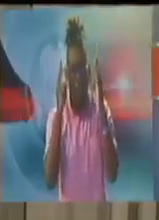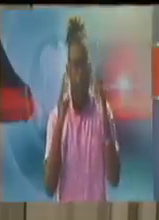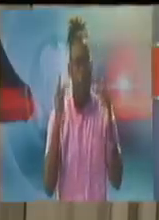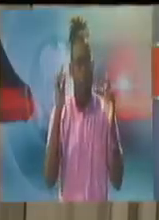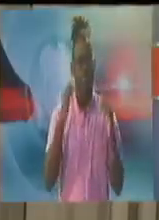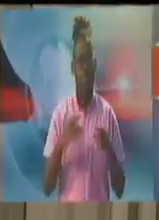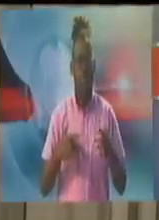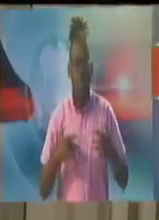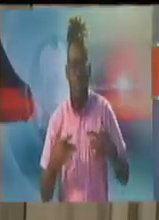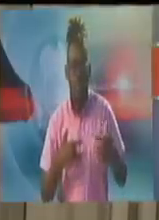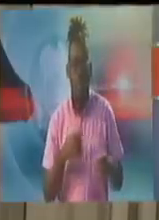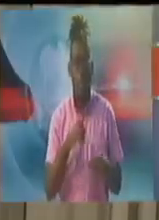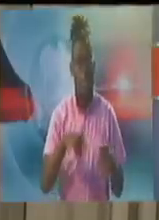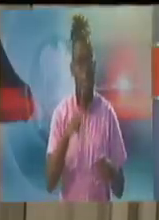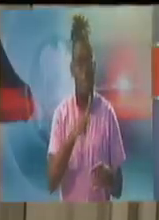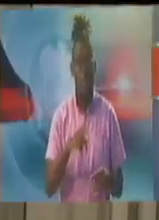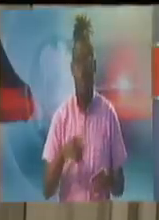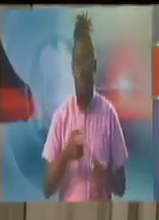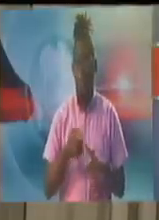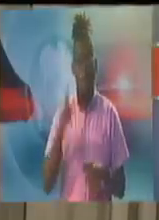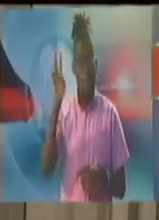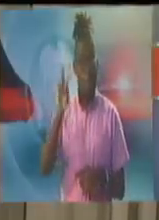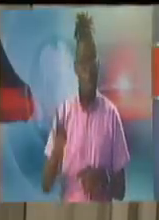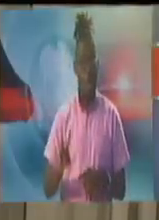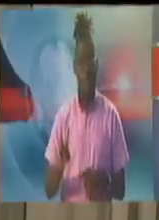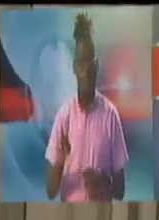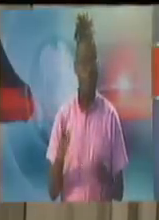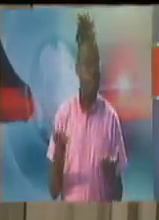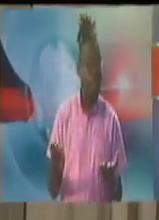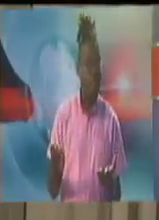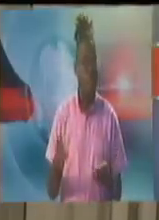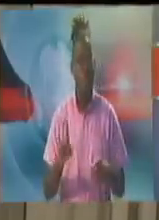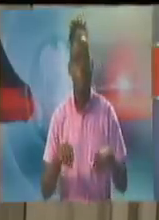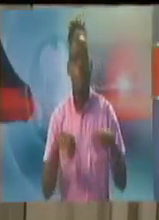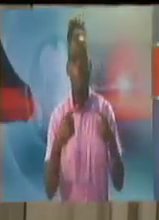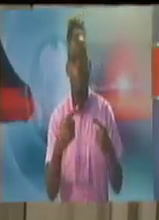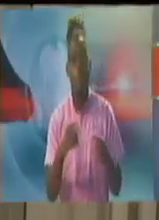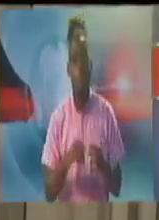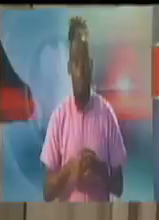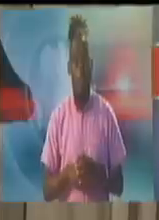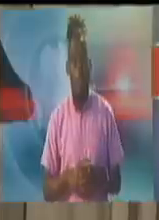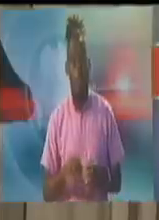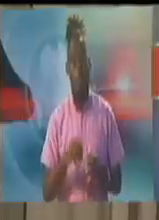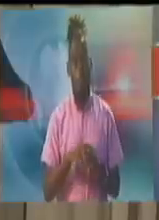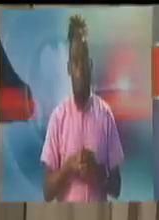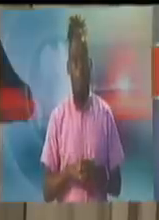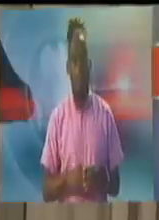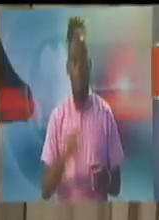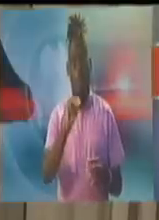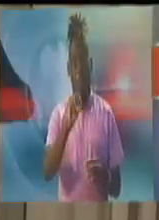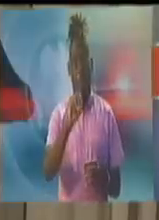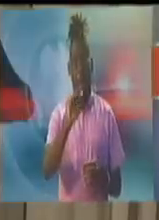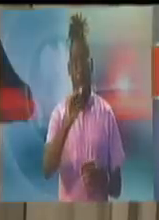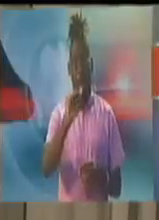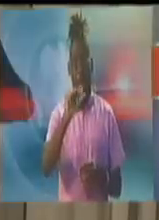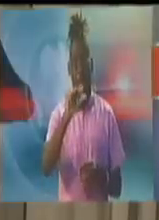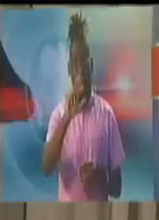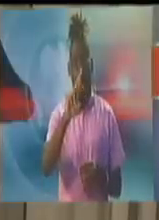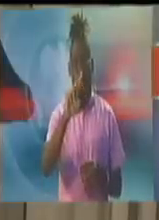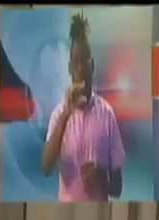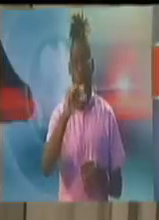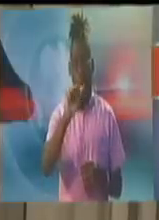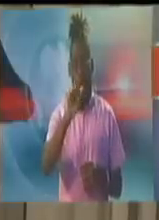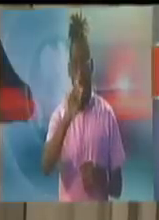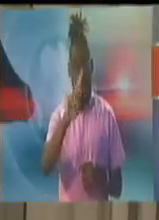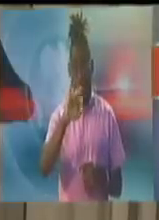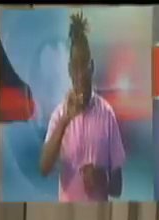in Venezuela who claimed that he went down to Margarita, I believe, to look for treatment, cancer treatment, for a